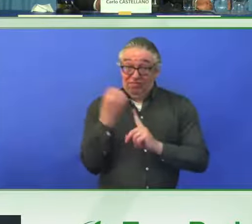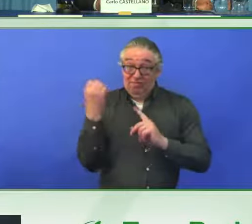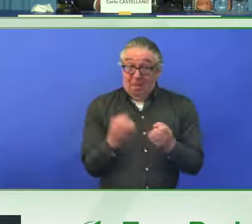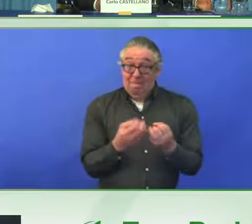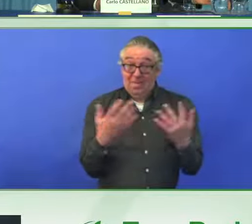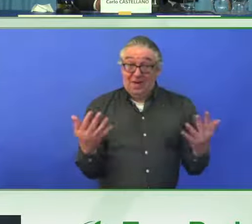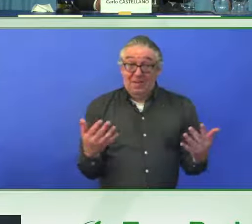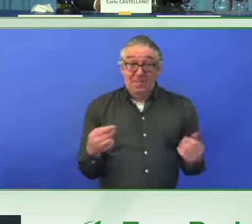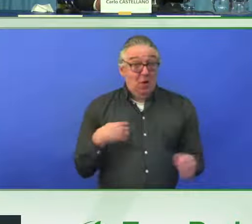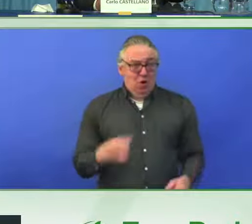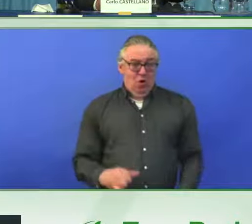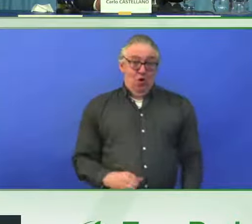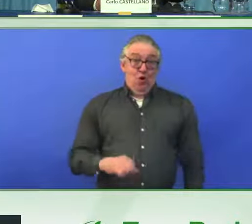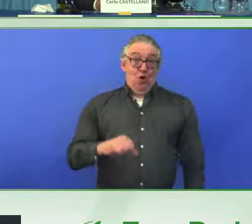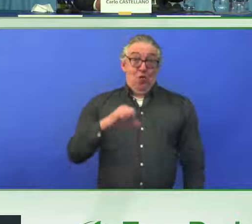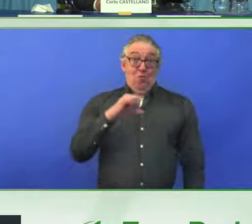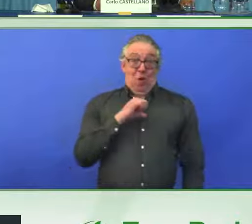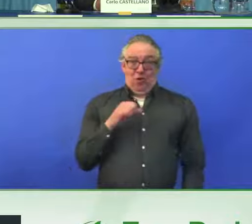the Spanish